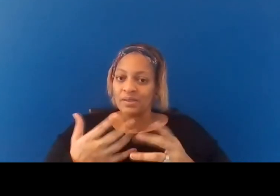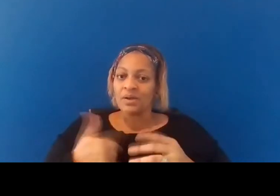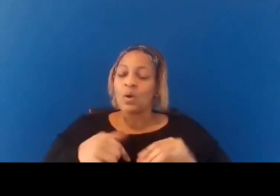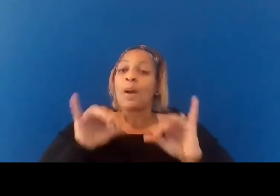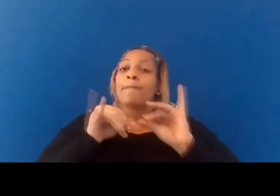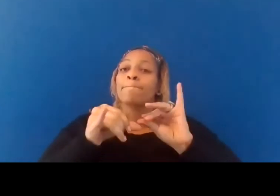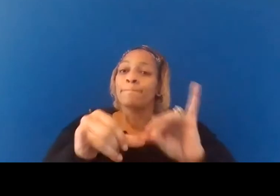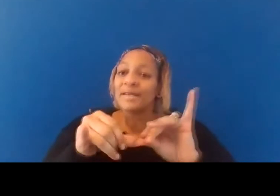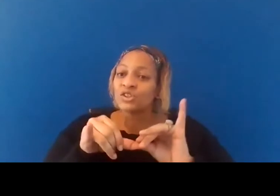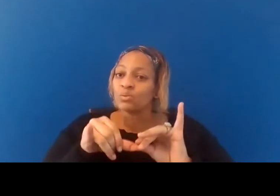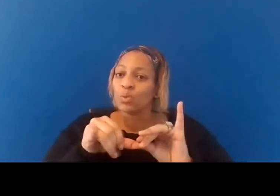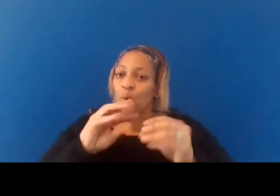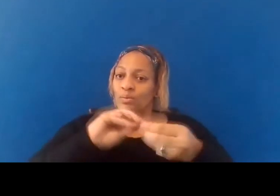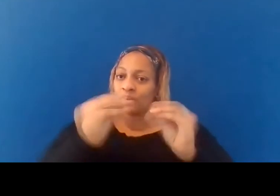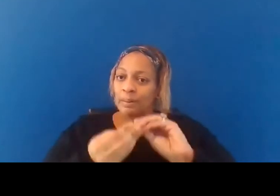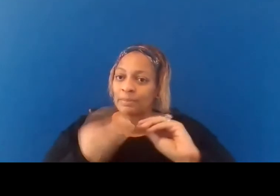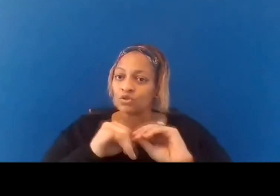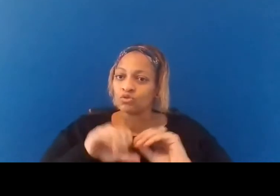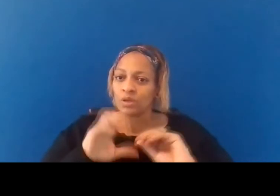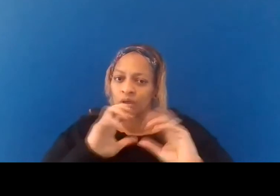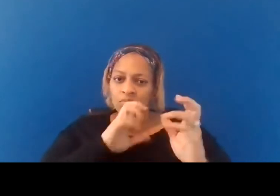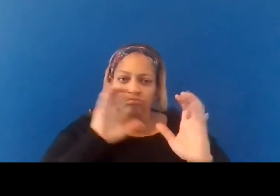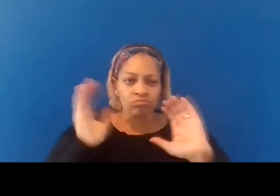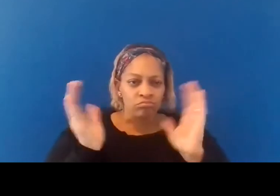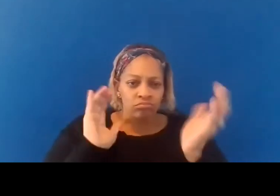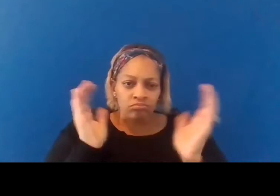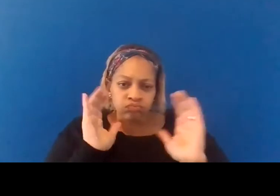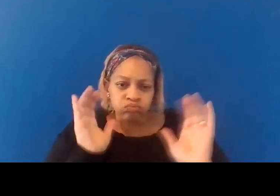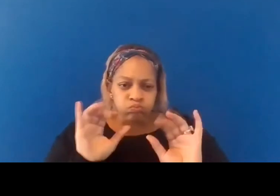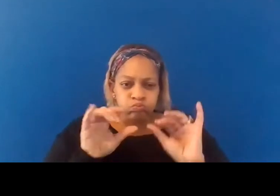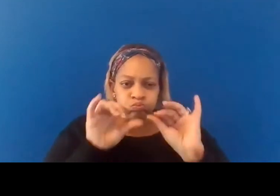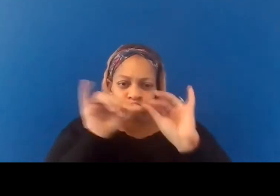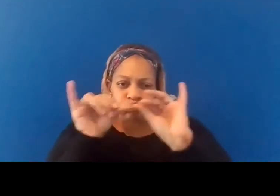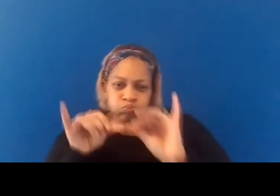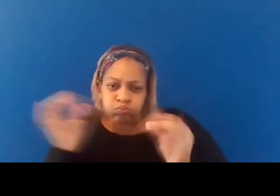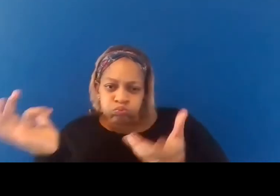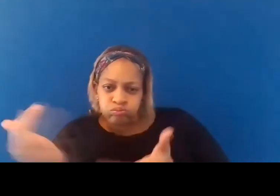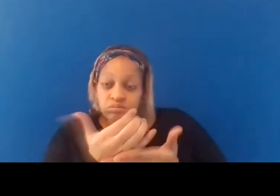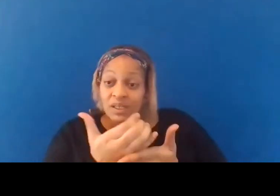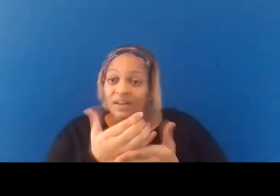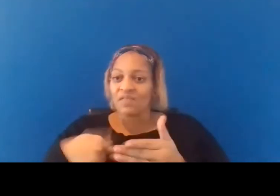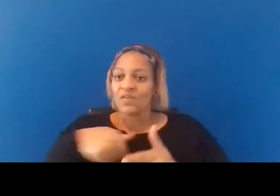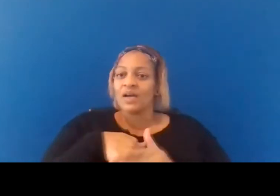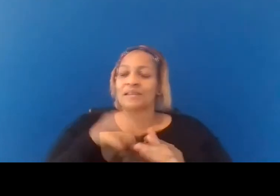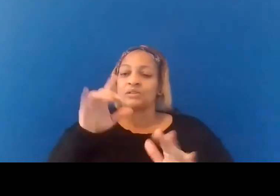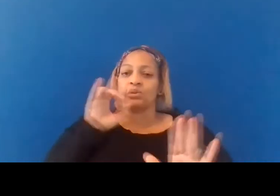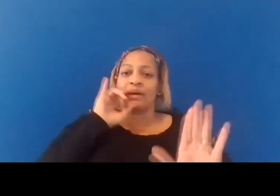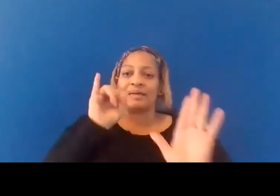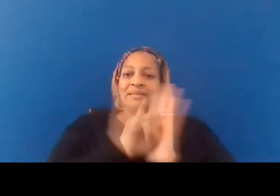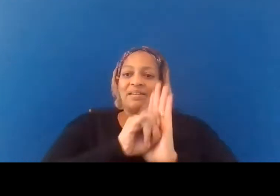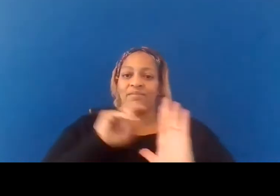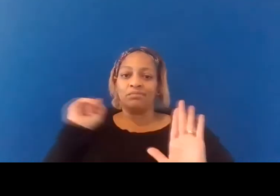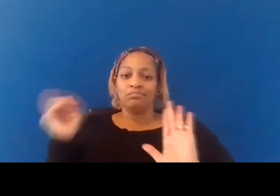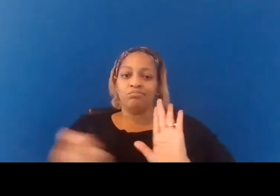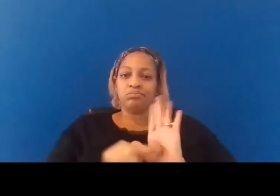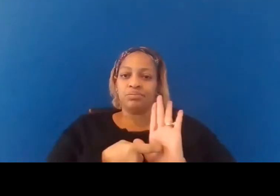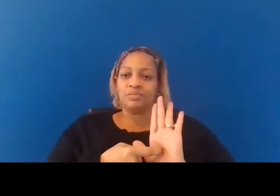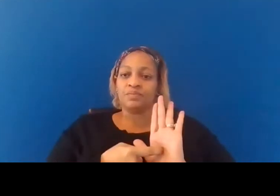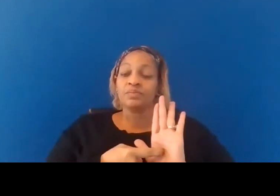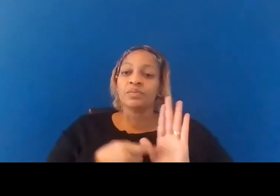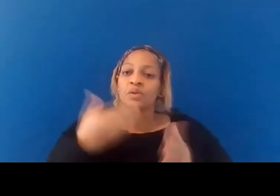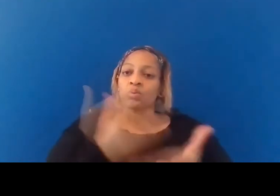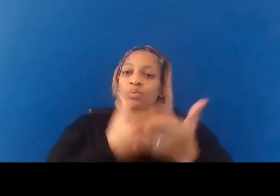measurable indicators for us to identify what is the proof, what is the